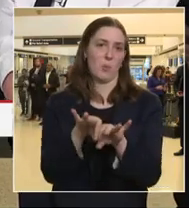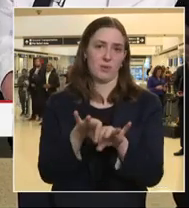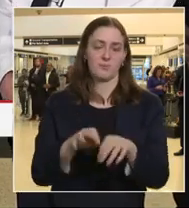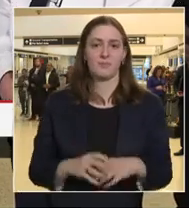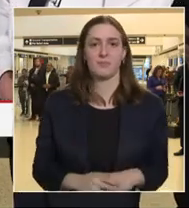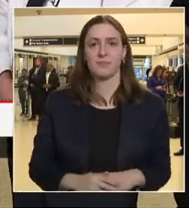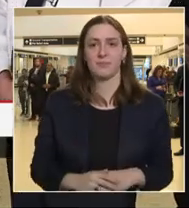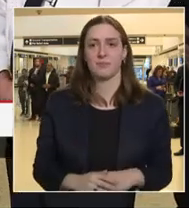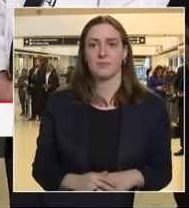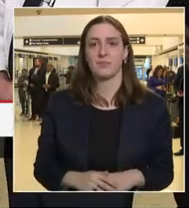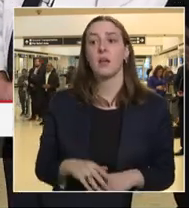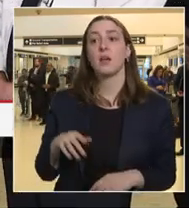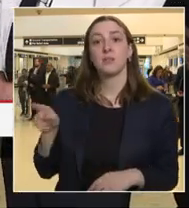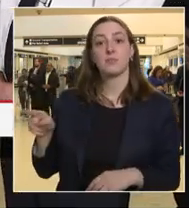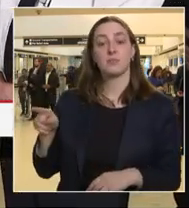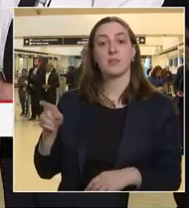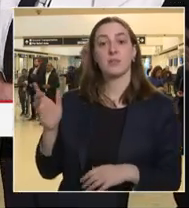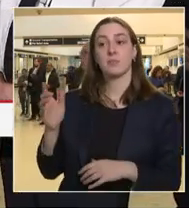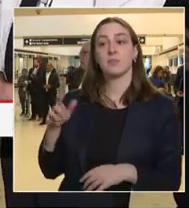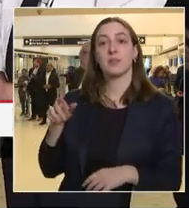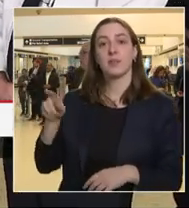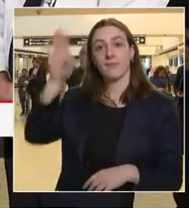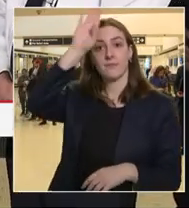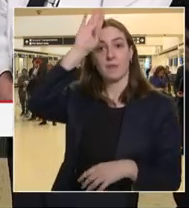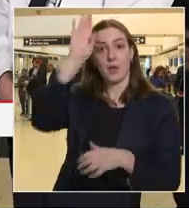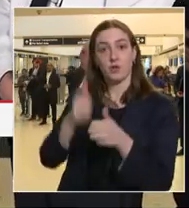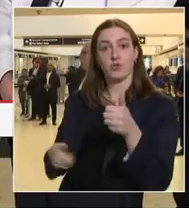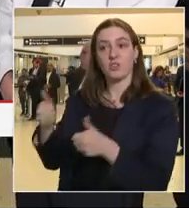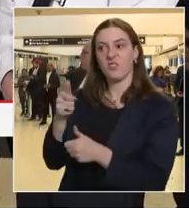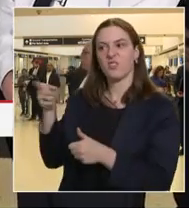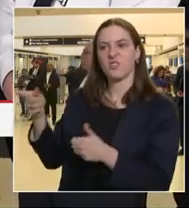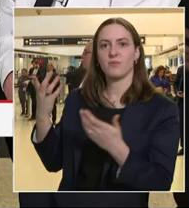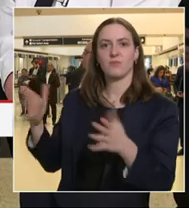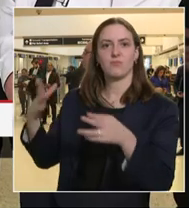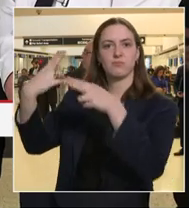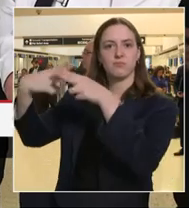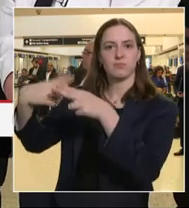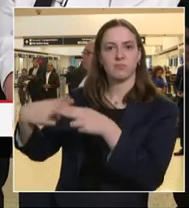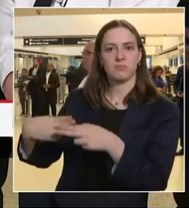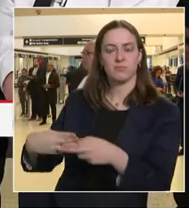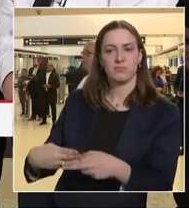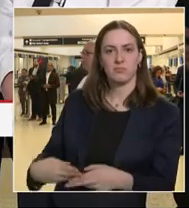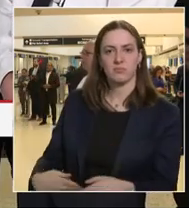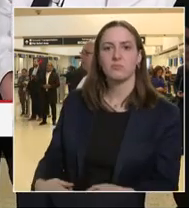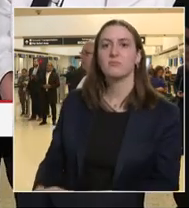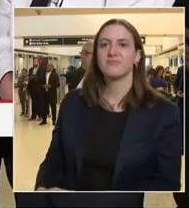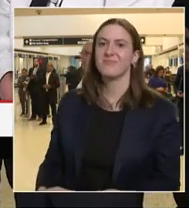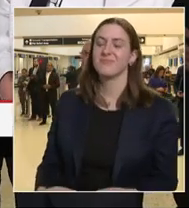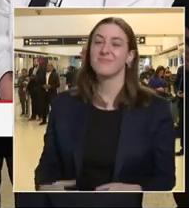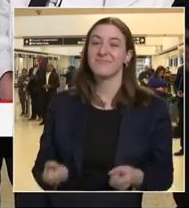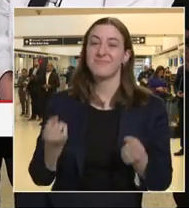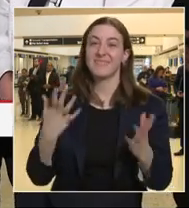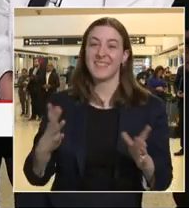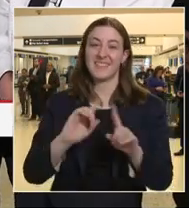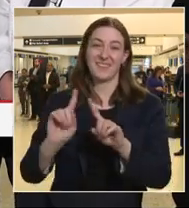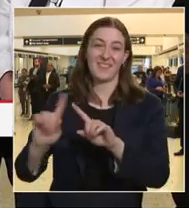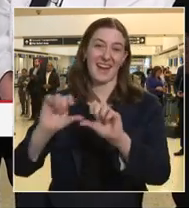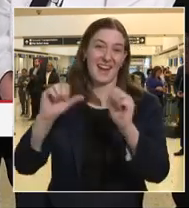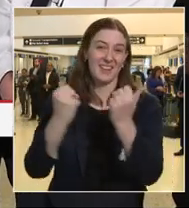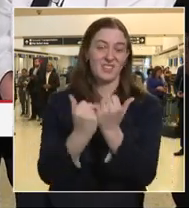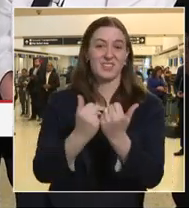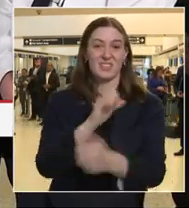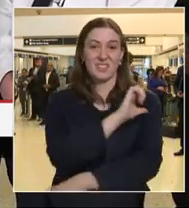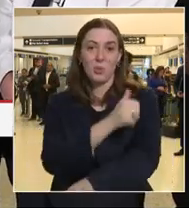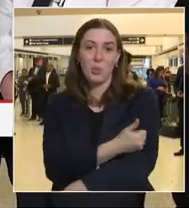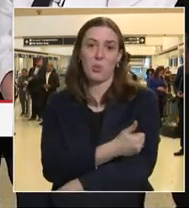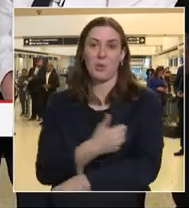the chief described. Federal authorities have been here en masse, and so a lot of effort was